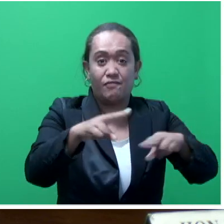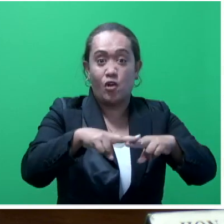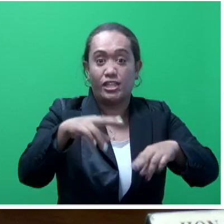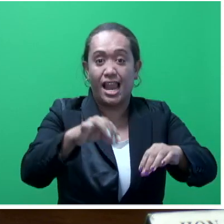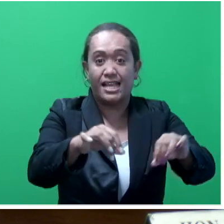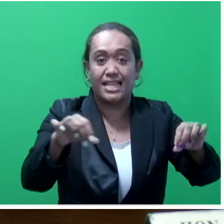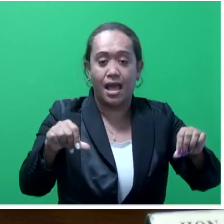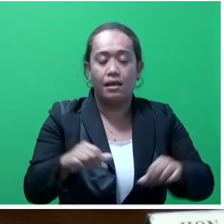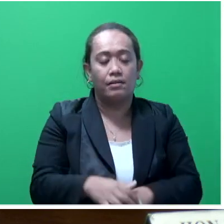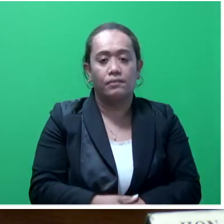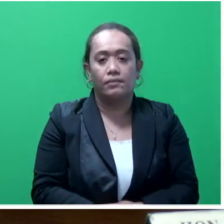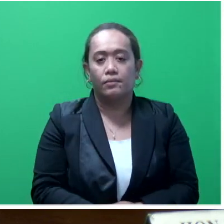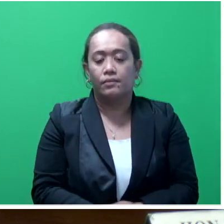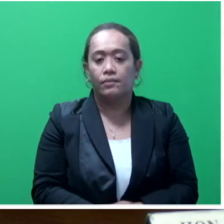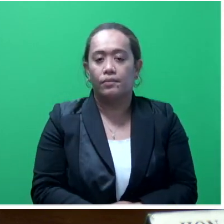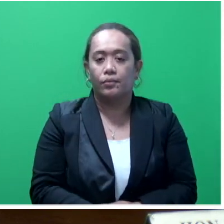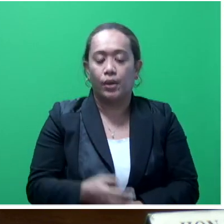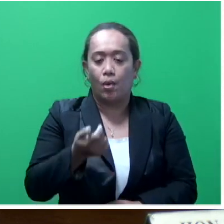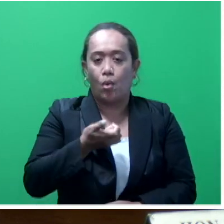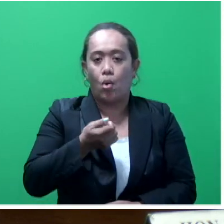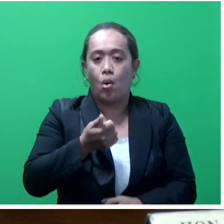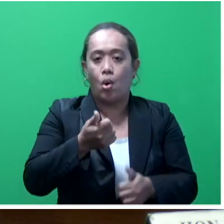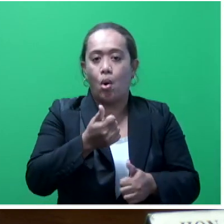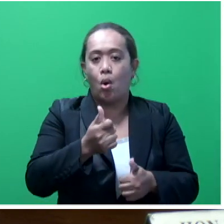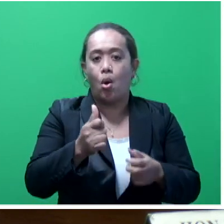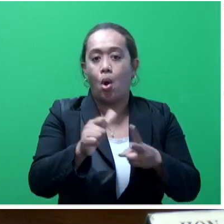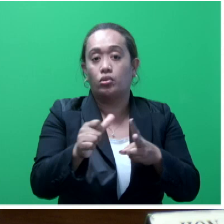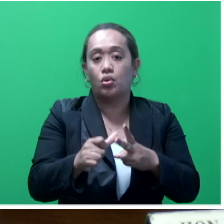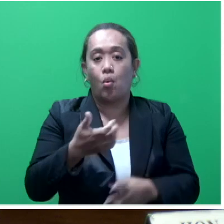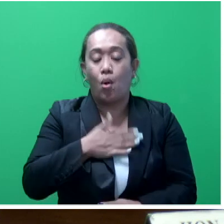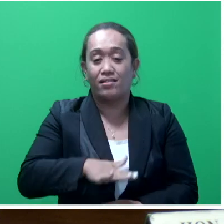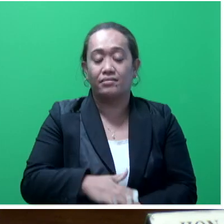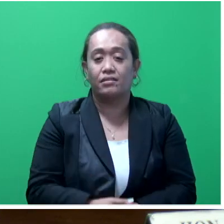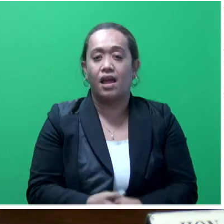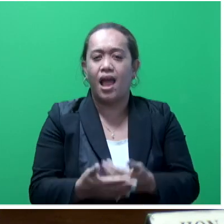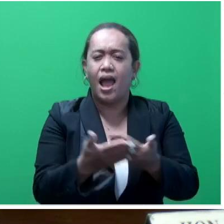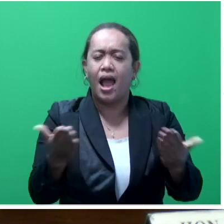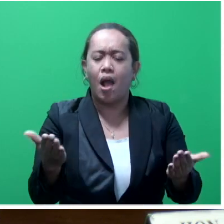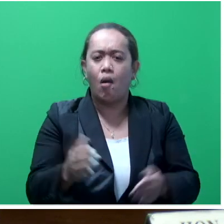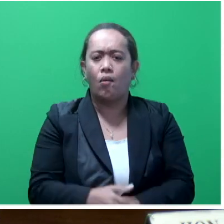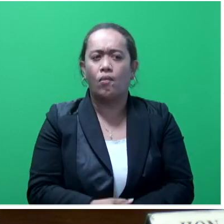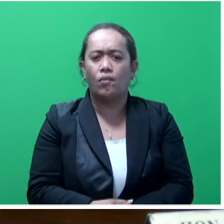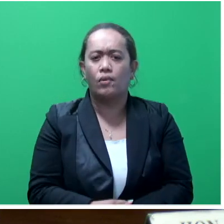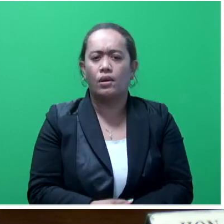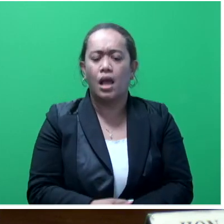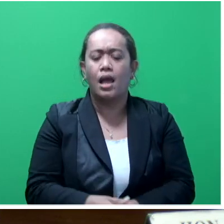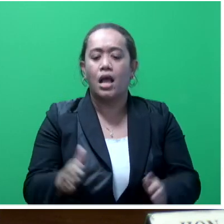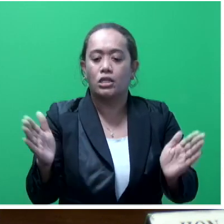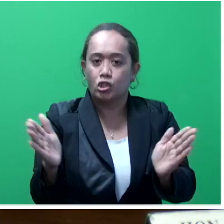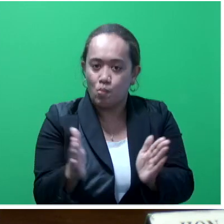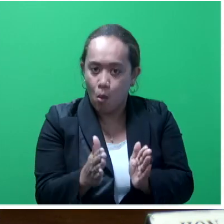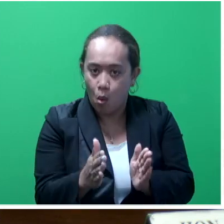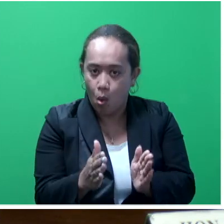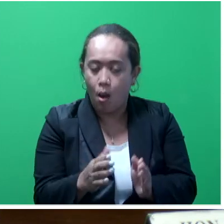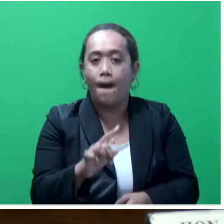Speaker, we also want to cash into the small but significant and